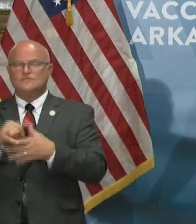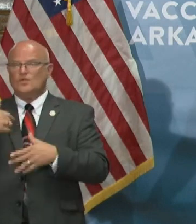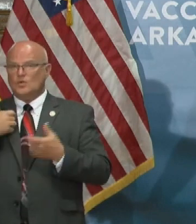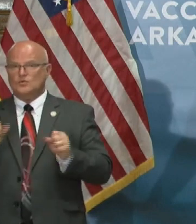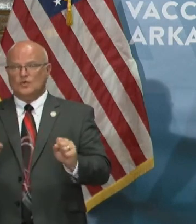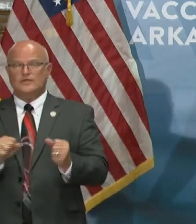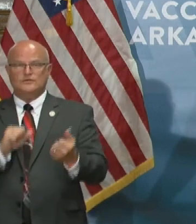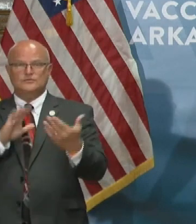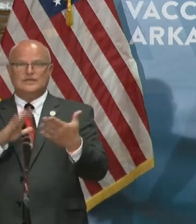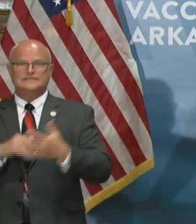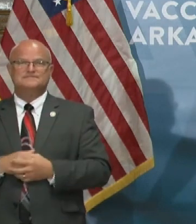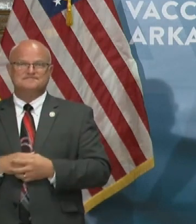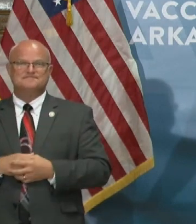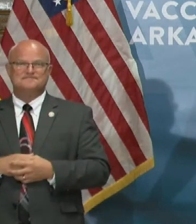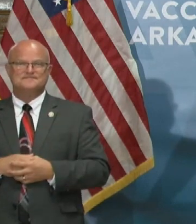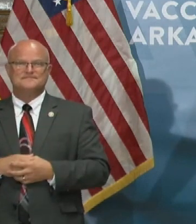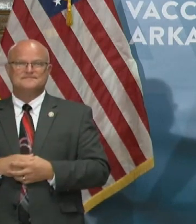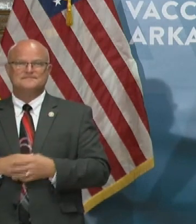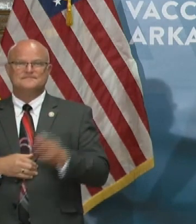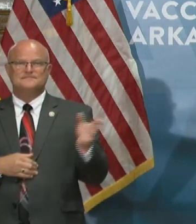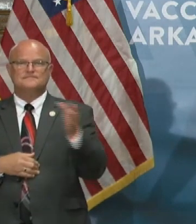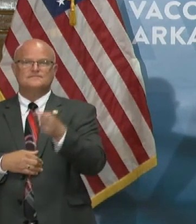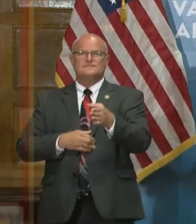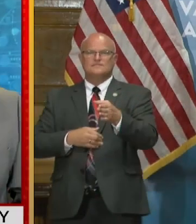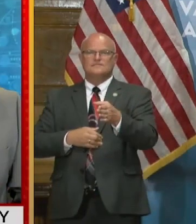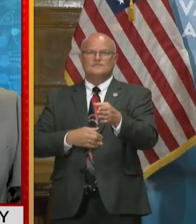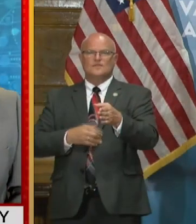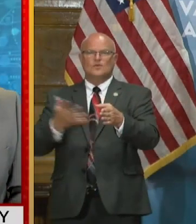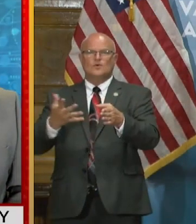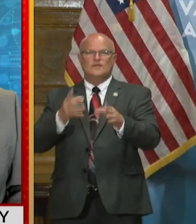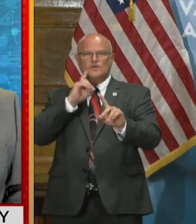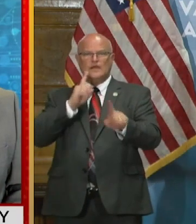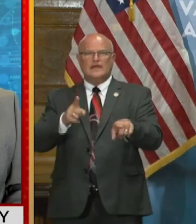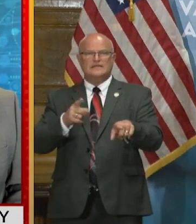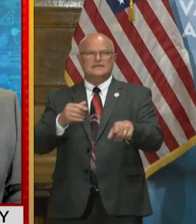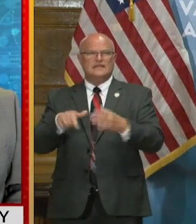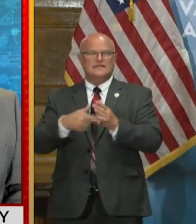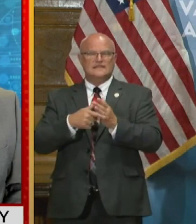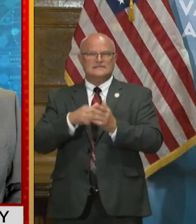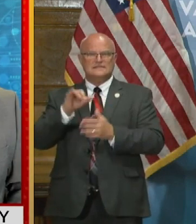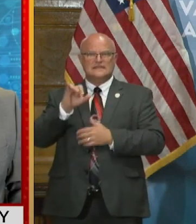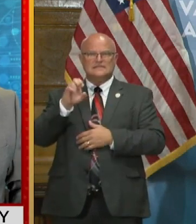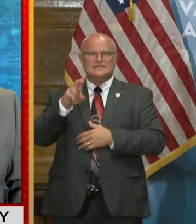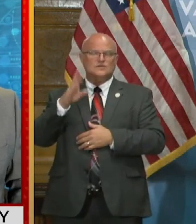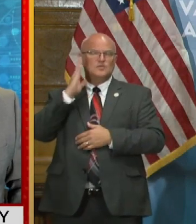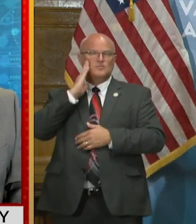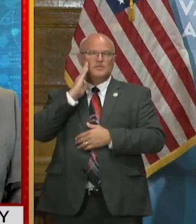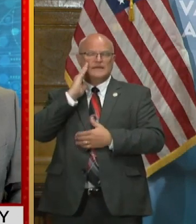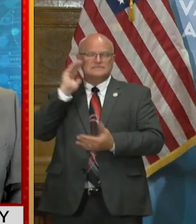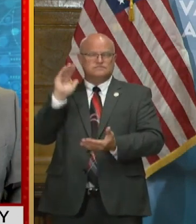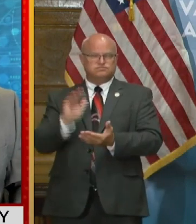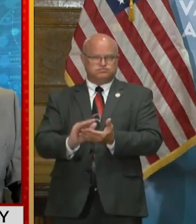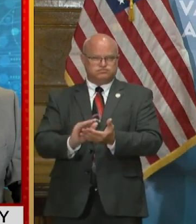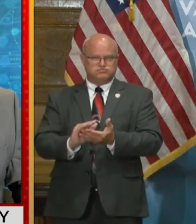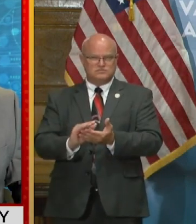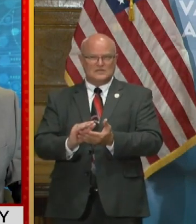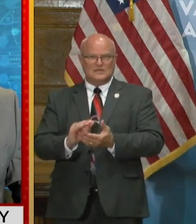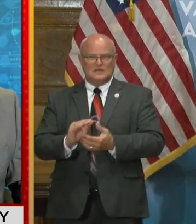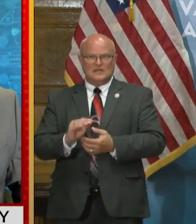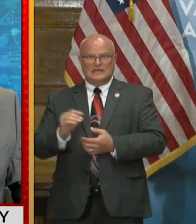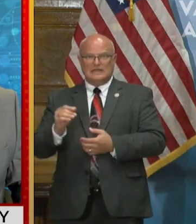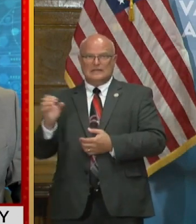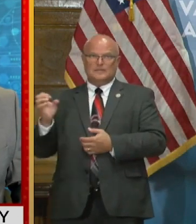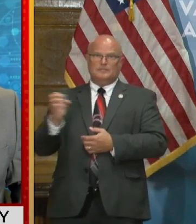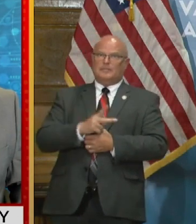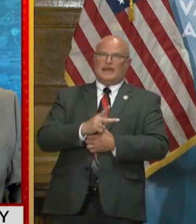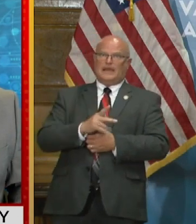are trying to address. You've been listening to Governor Asa Hutchinson address COVID-19. There are a few more ICU beds available